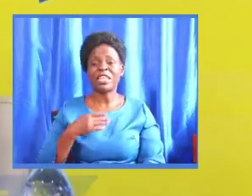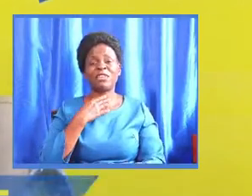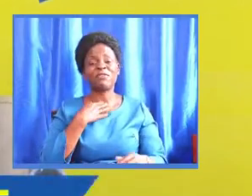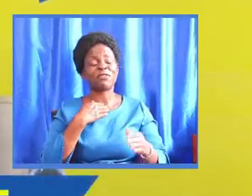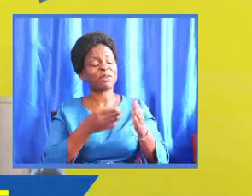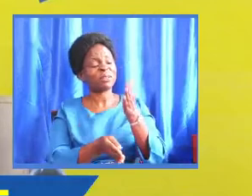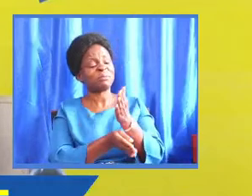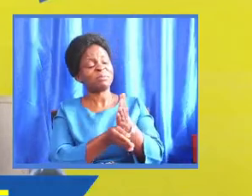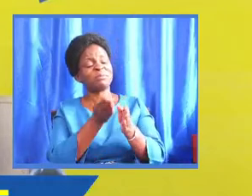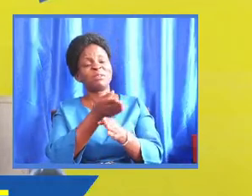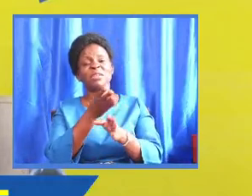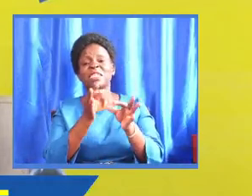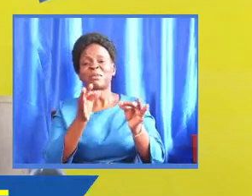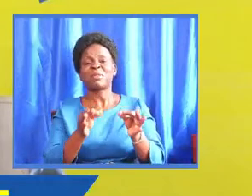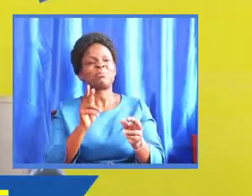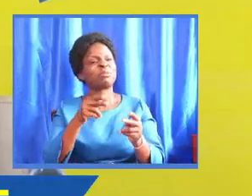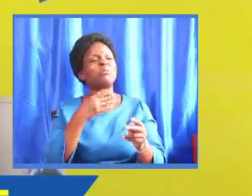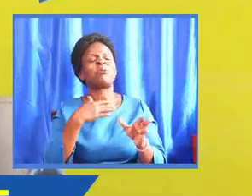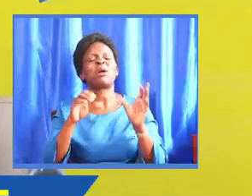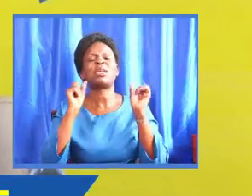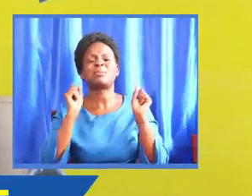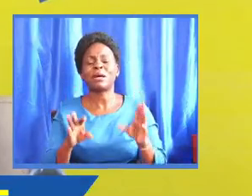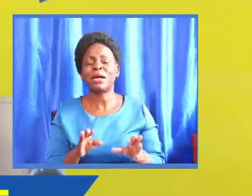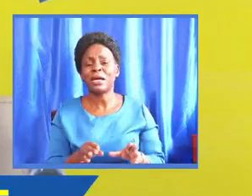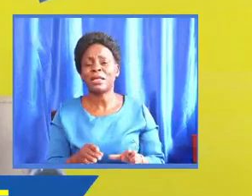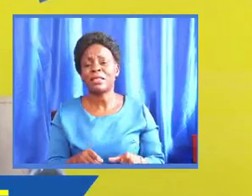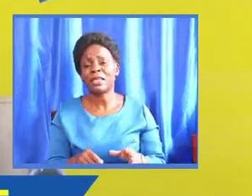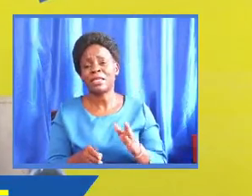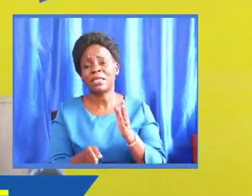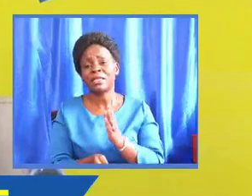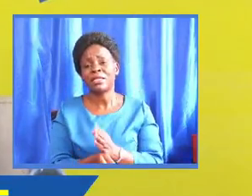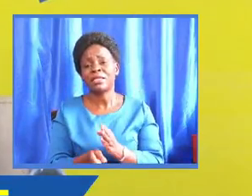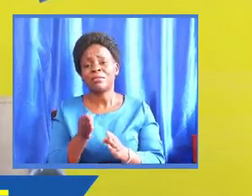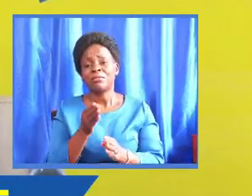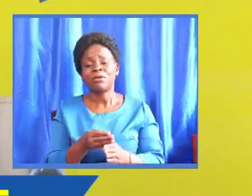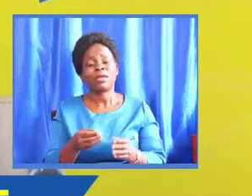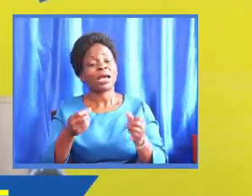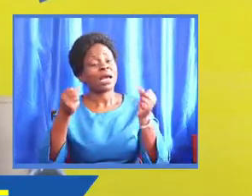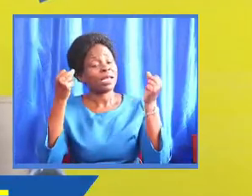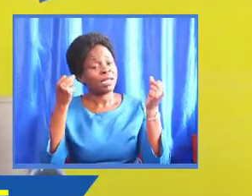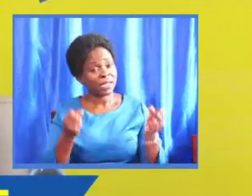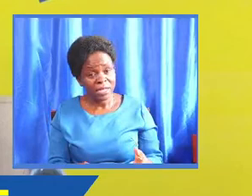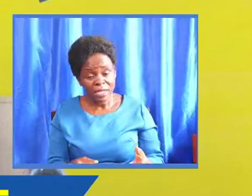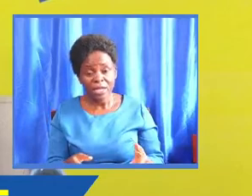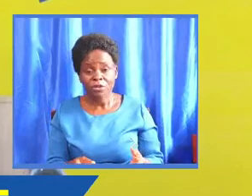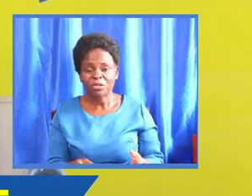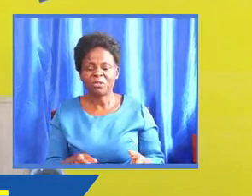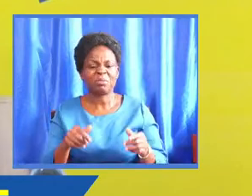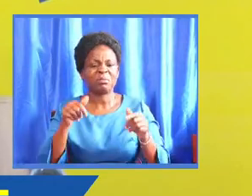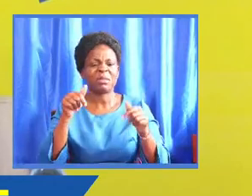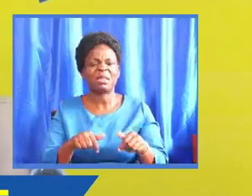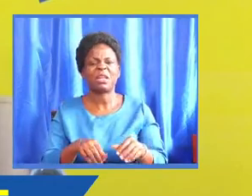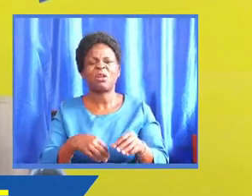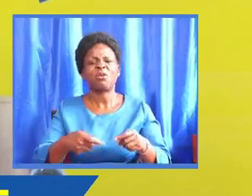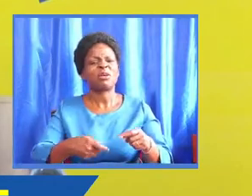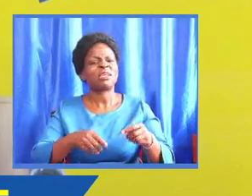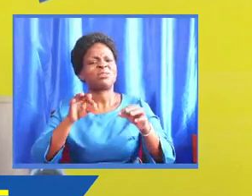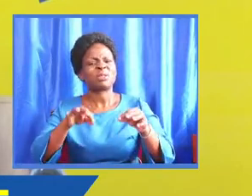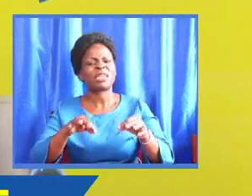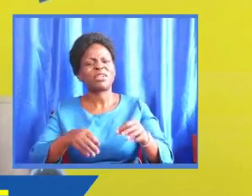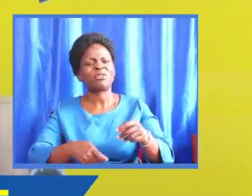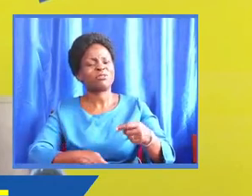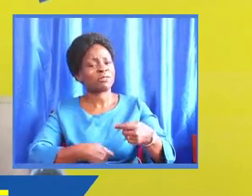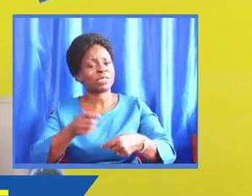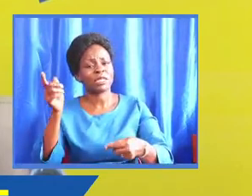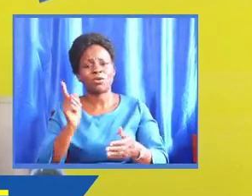doesn't want or doesn't need, then you're going to build at a loss, or it's going to take you a lot longer to sell whatever it is that you